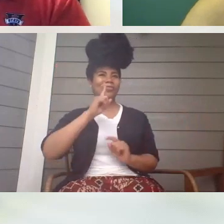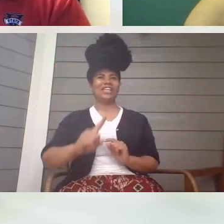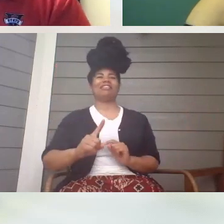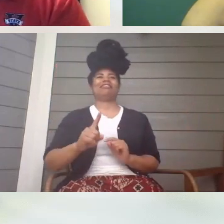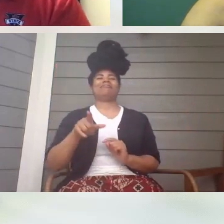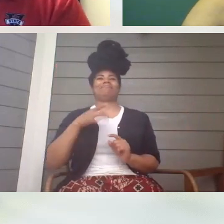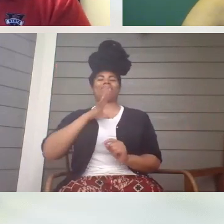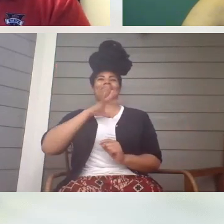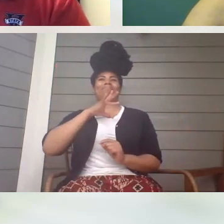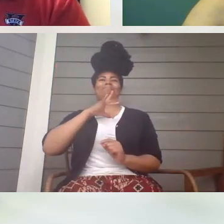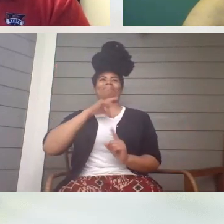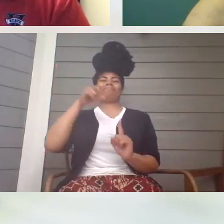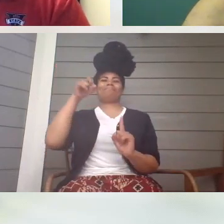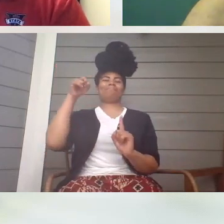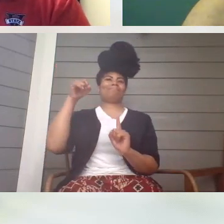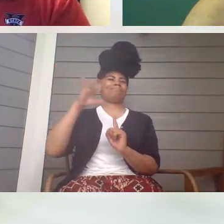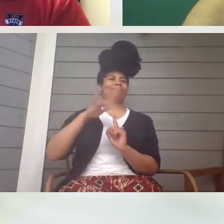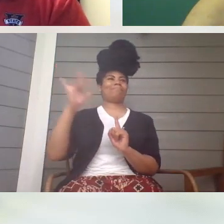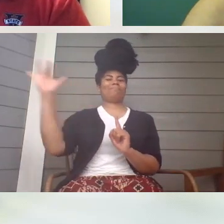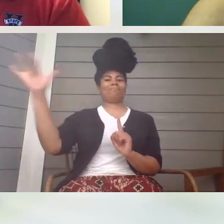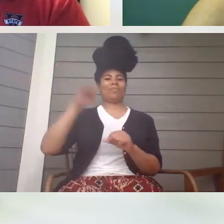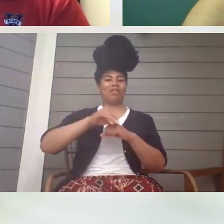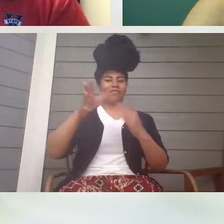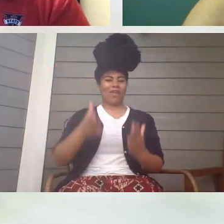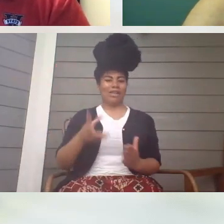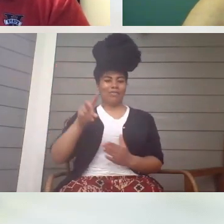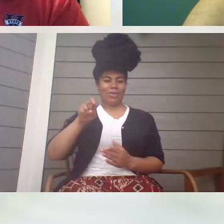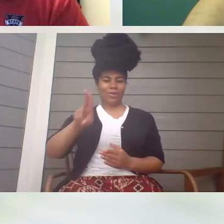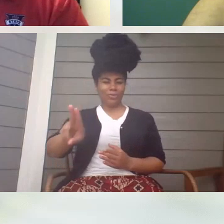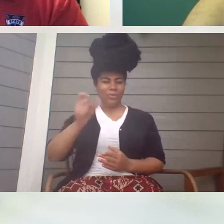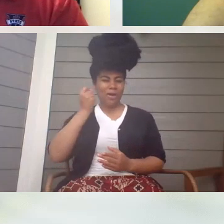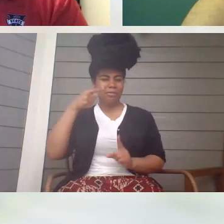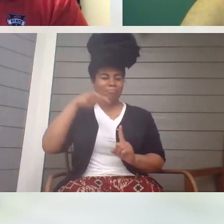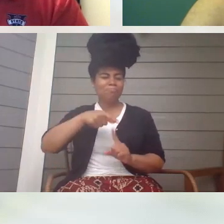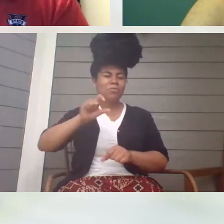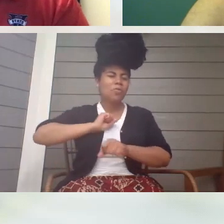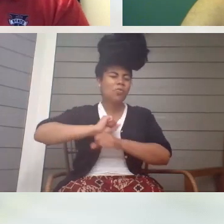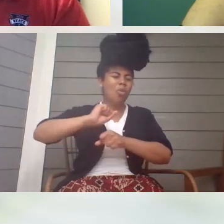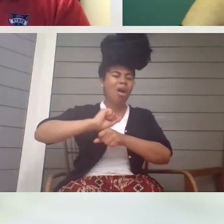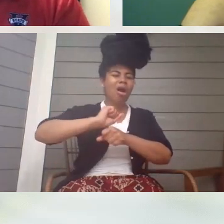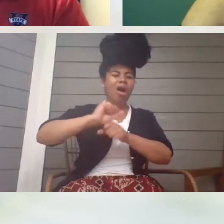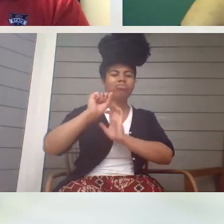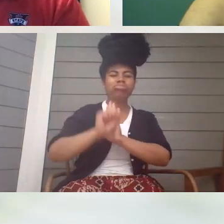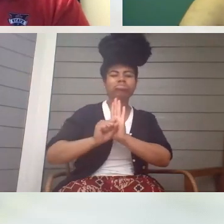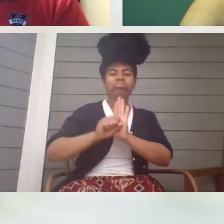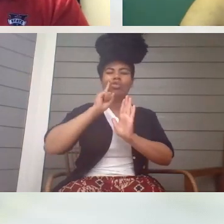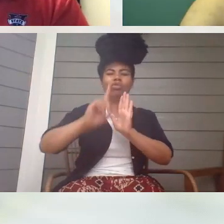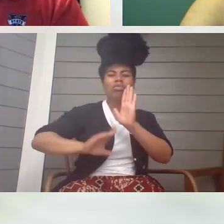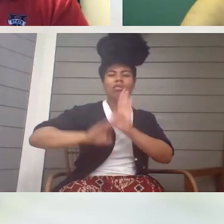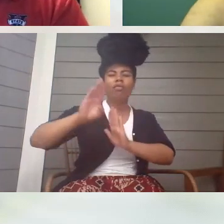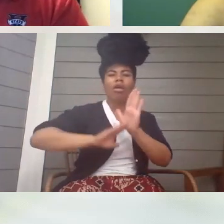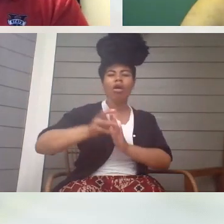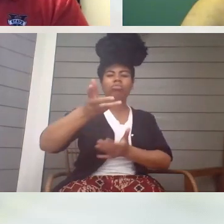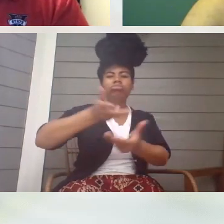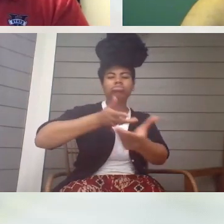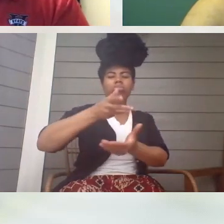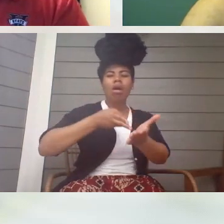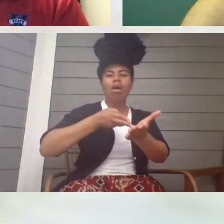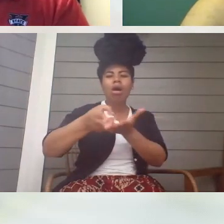at VSU is we really work hard to develop a honest,